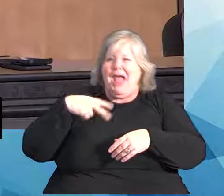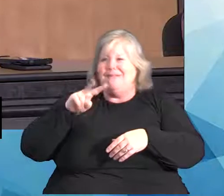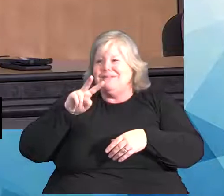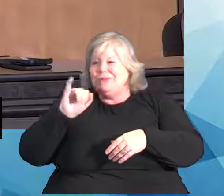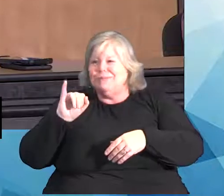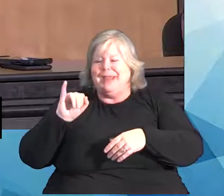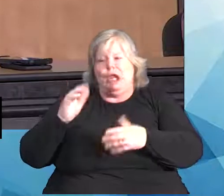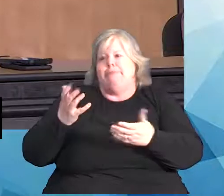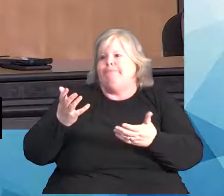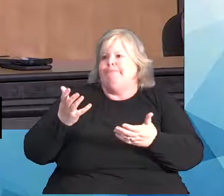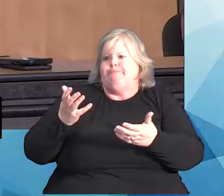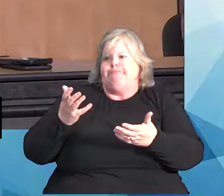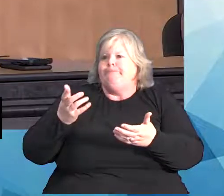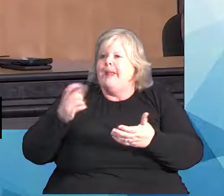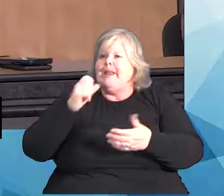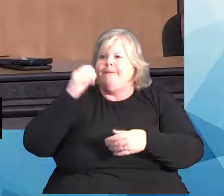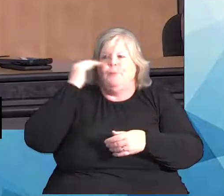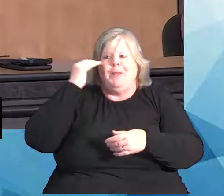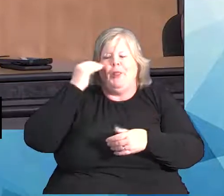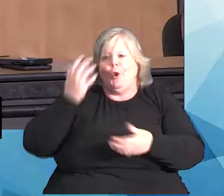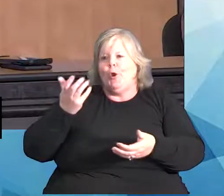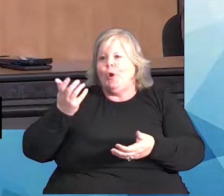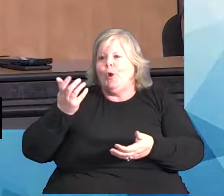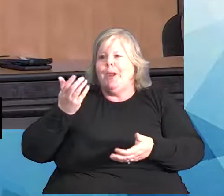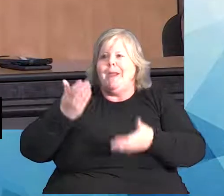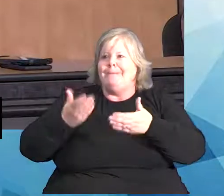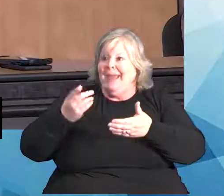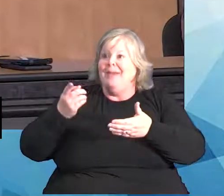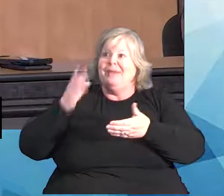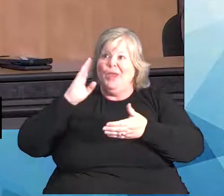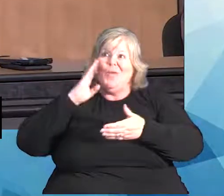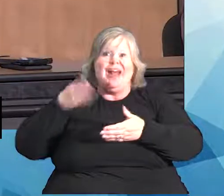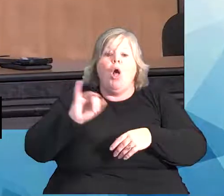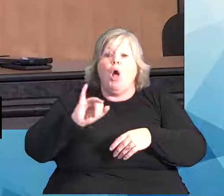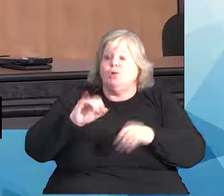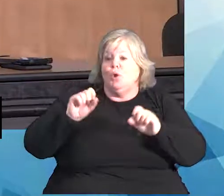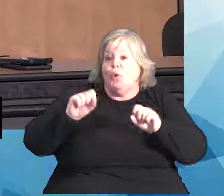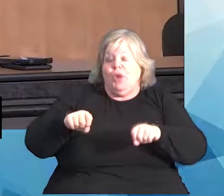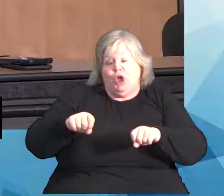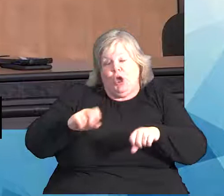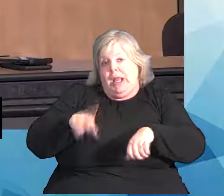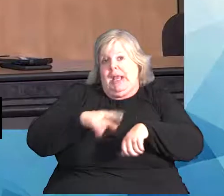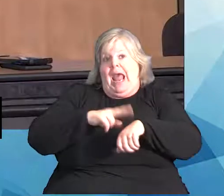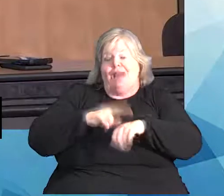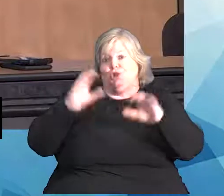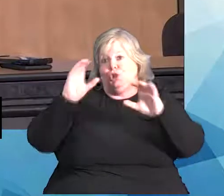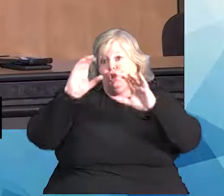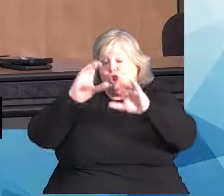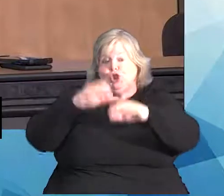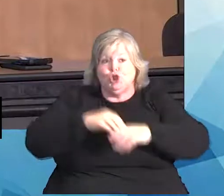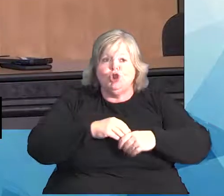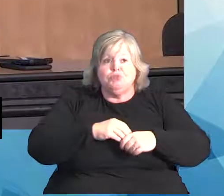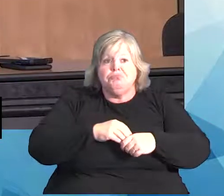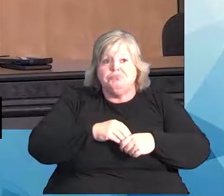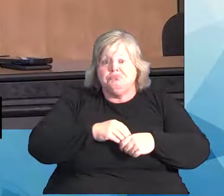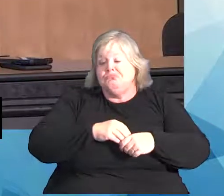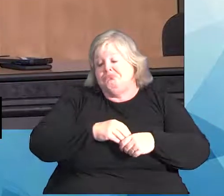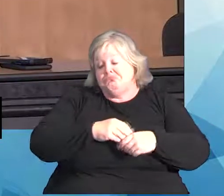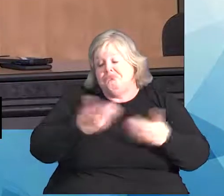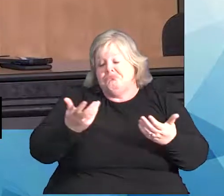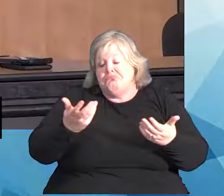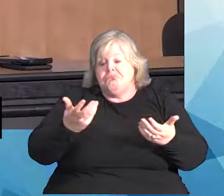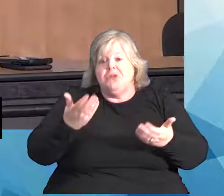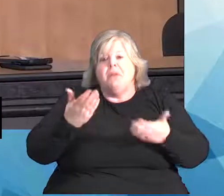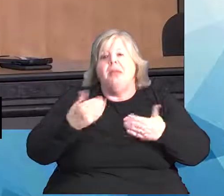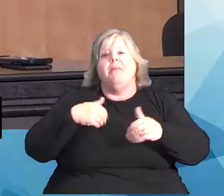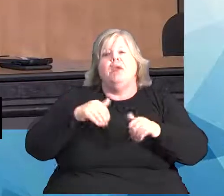impaired individuals, and may make recommendations that might put national level perhaps. Another possibility is